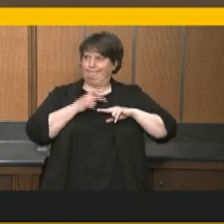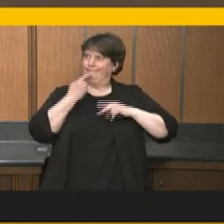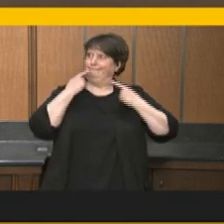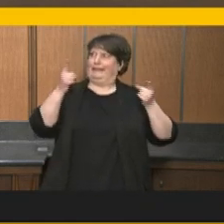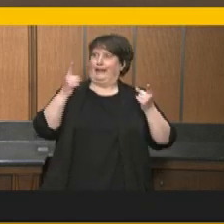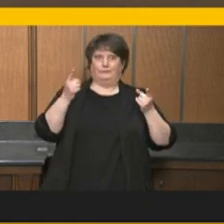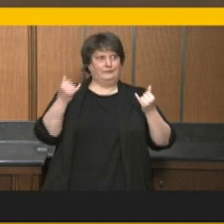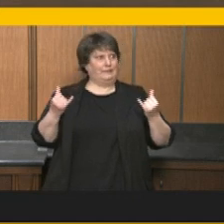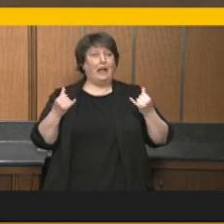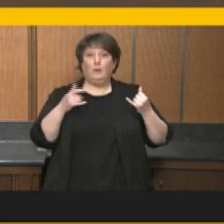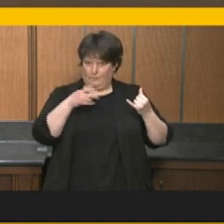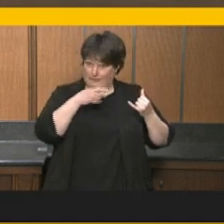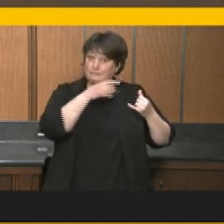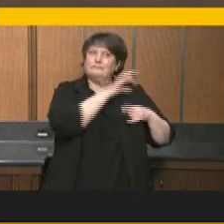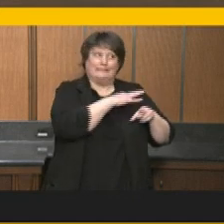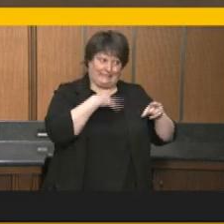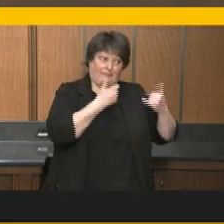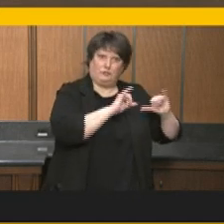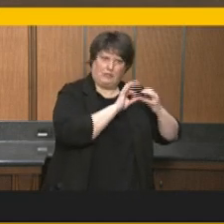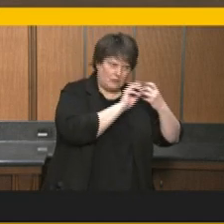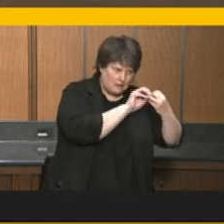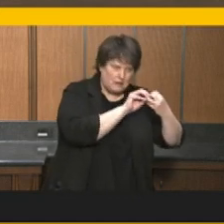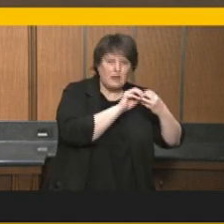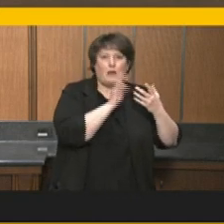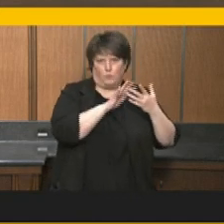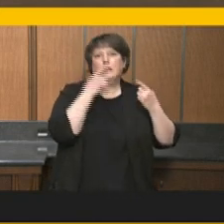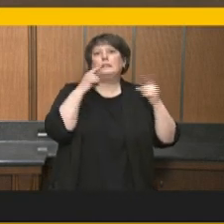will be announced as soon as they're confirmed.